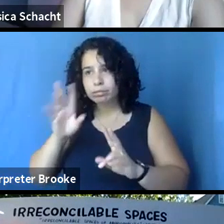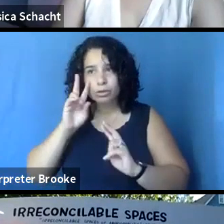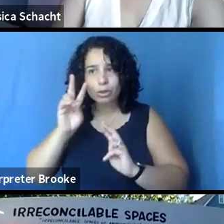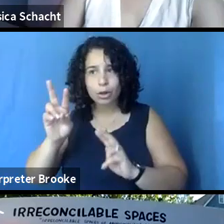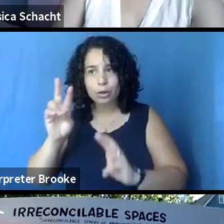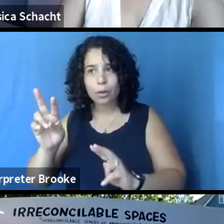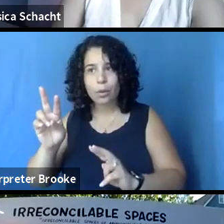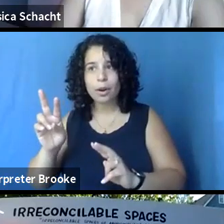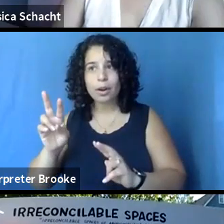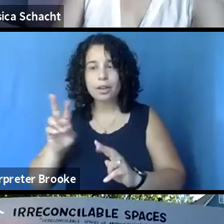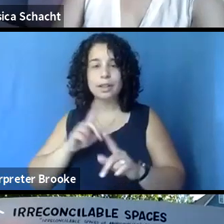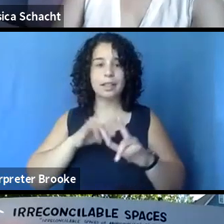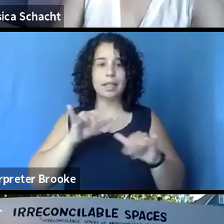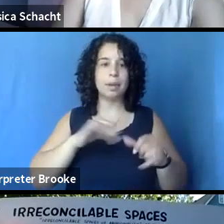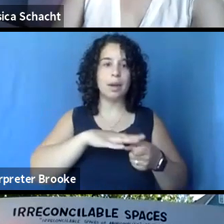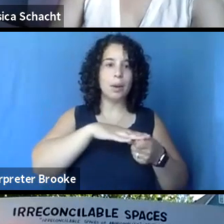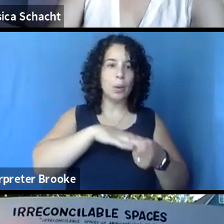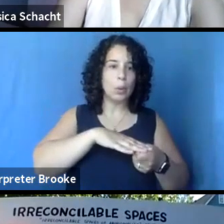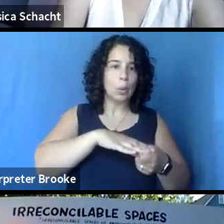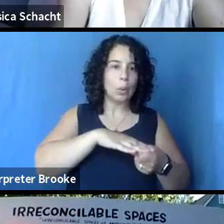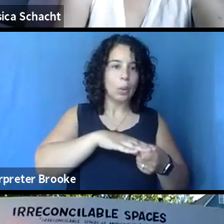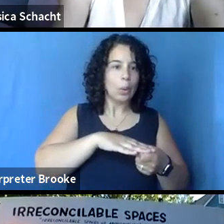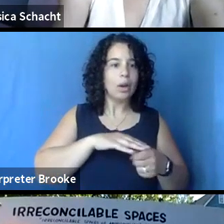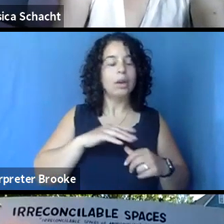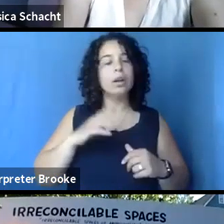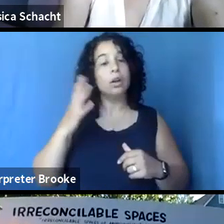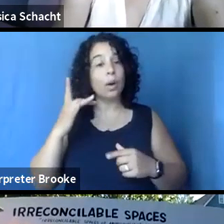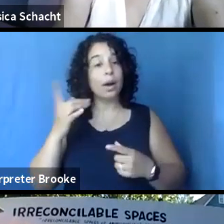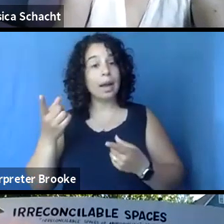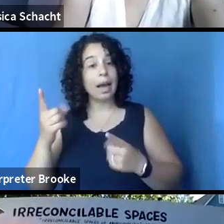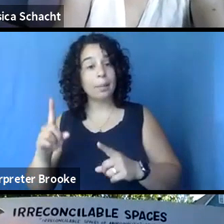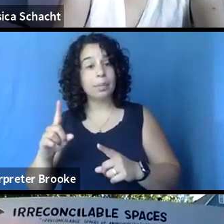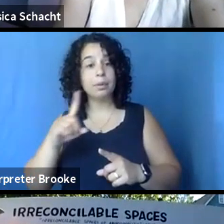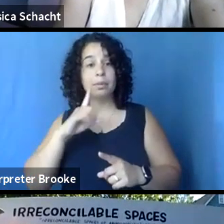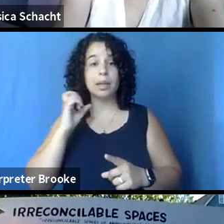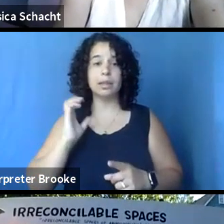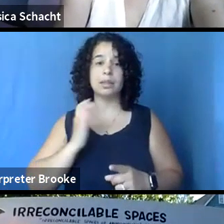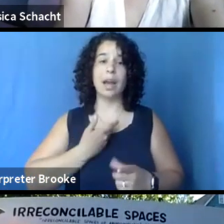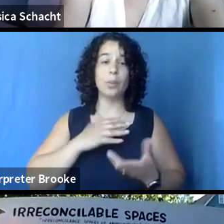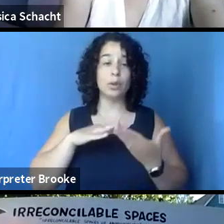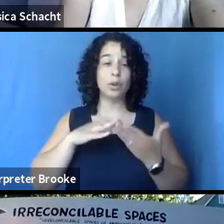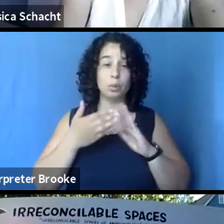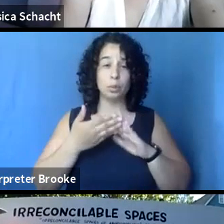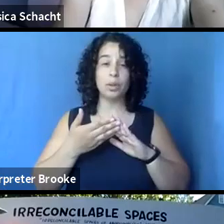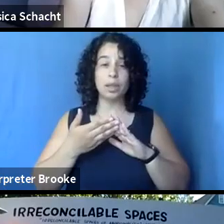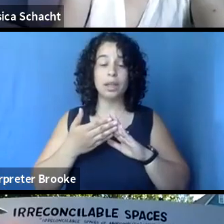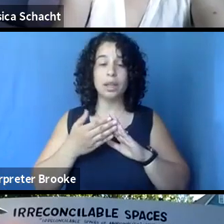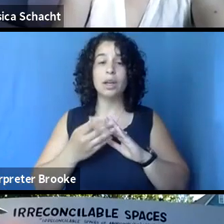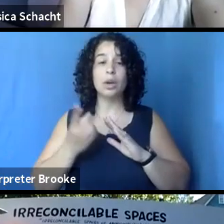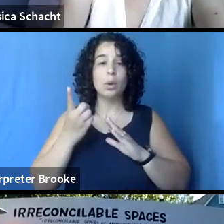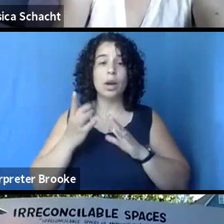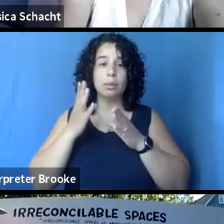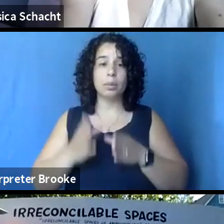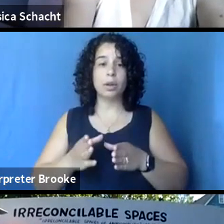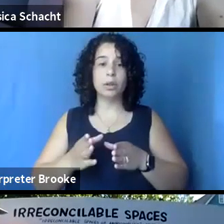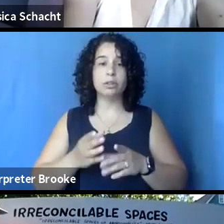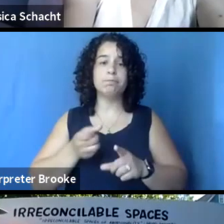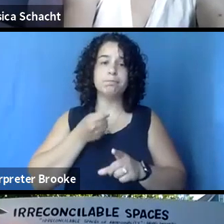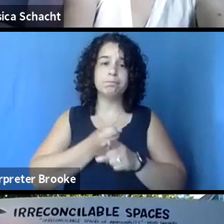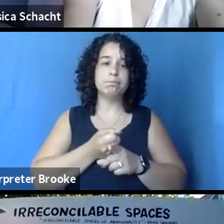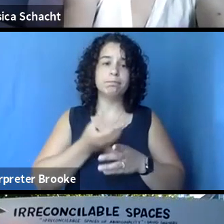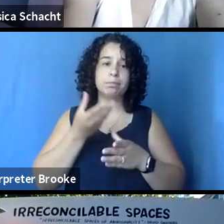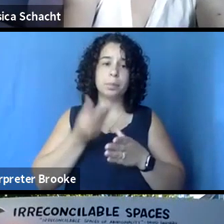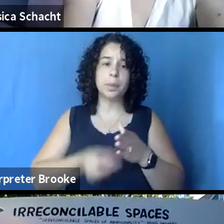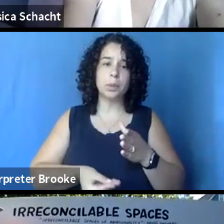because a really prominent member of our community passed away right before COVID. And